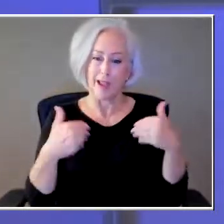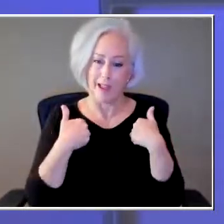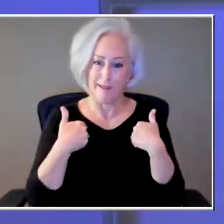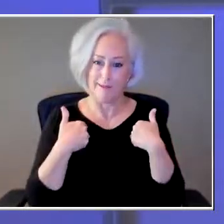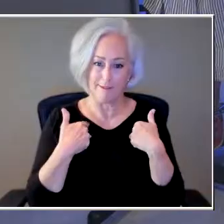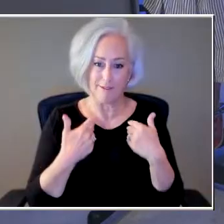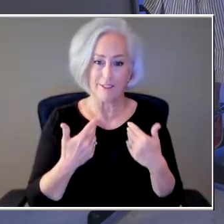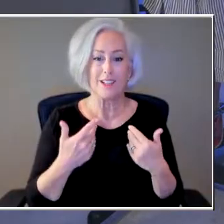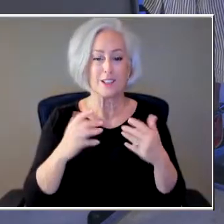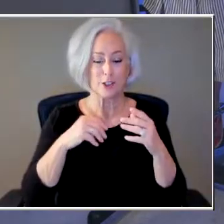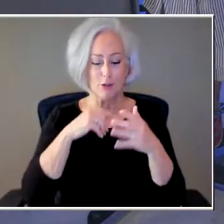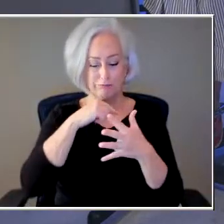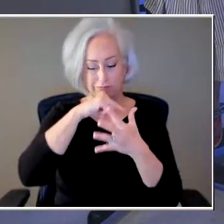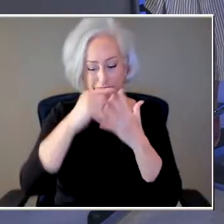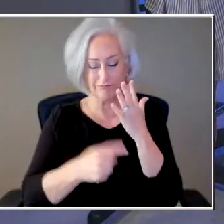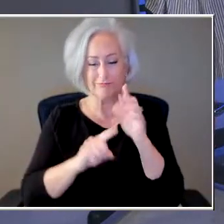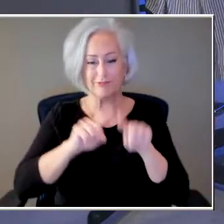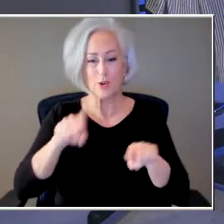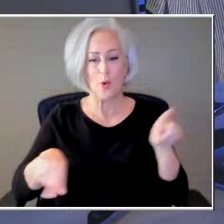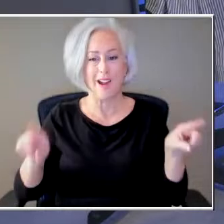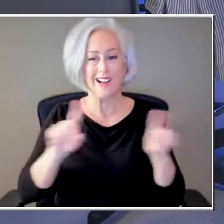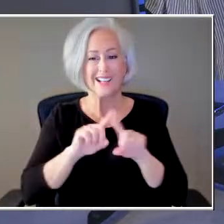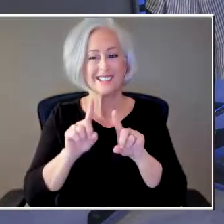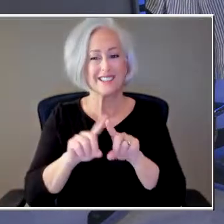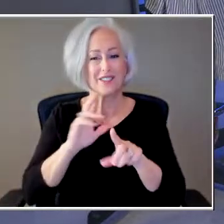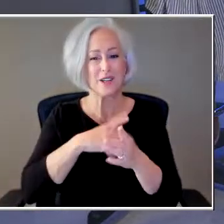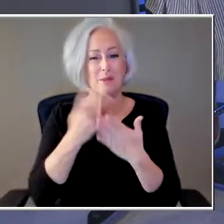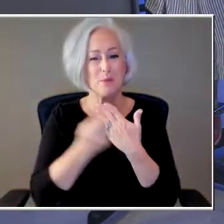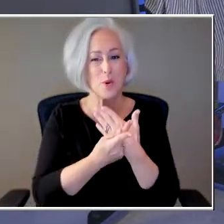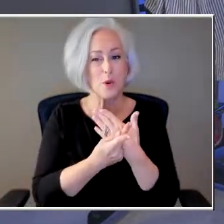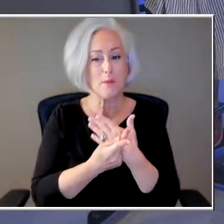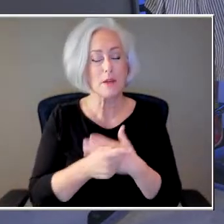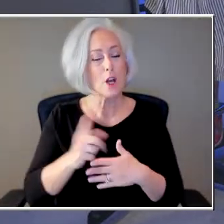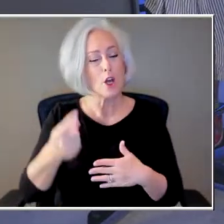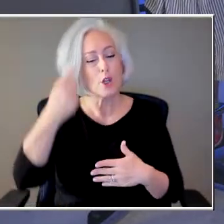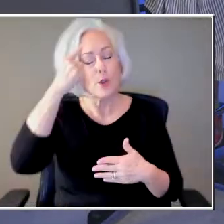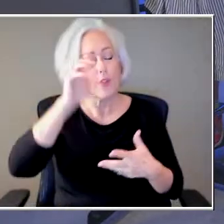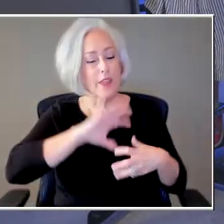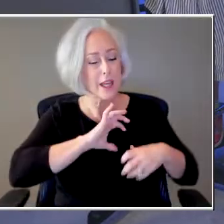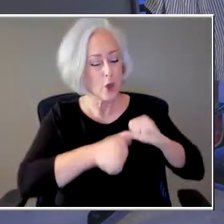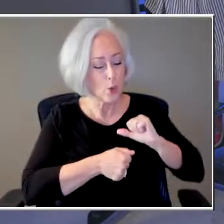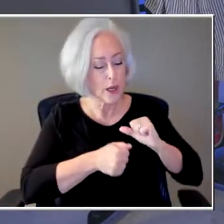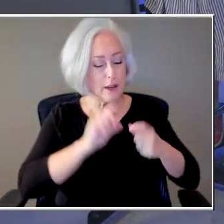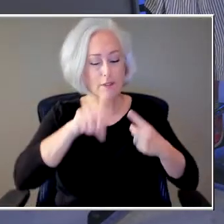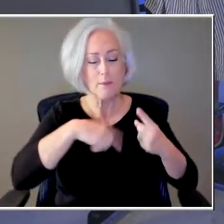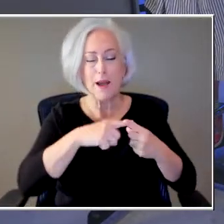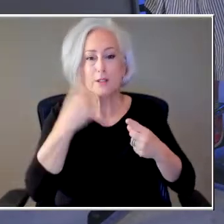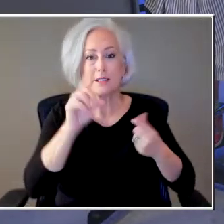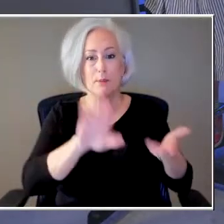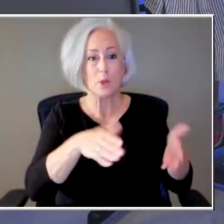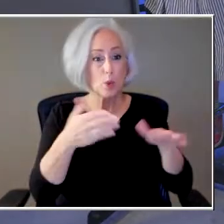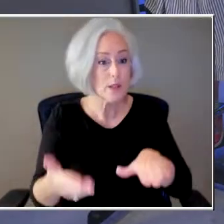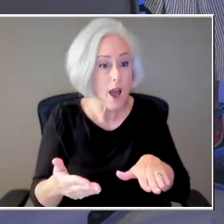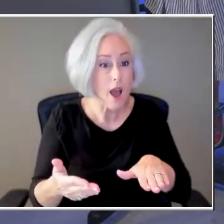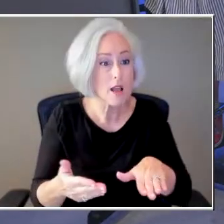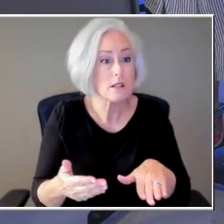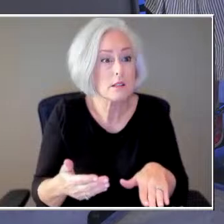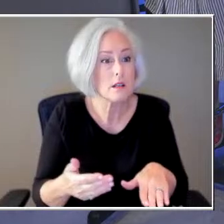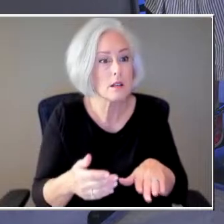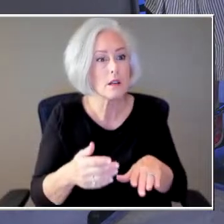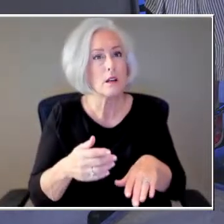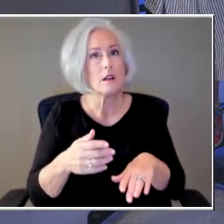people. When we think of grief, a lot of times we think of when somebody passes away, we associate it with a big